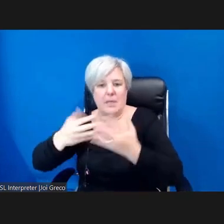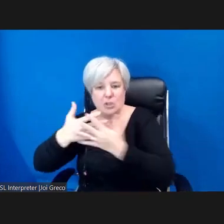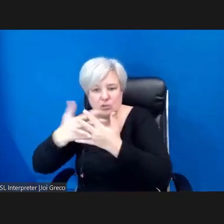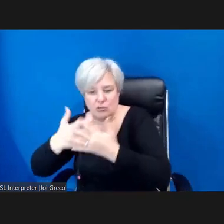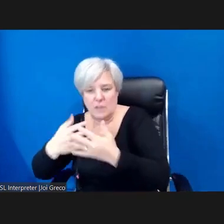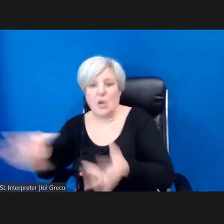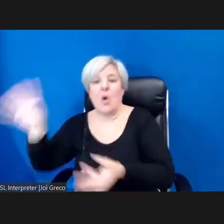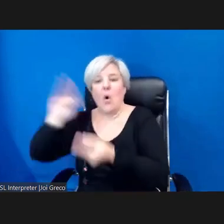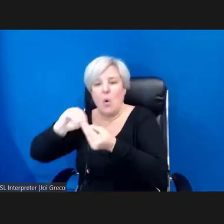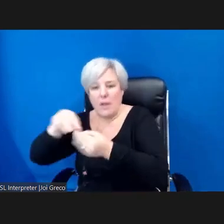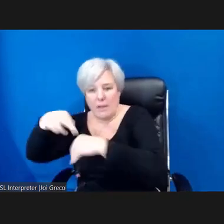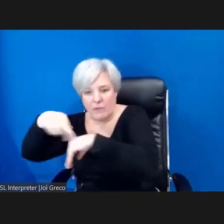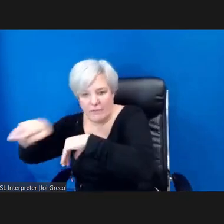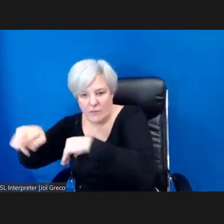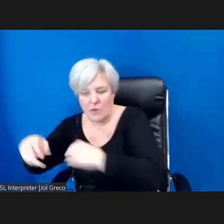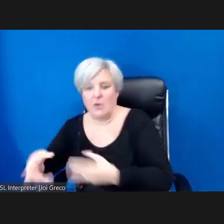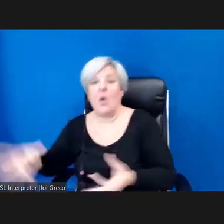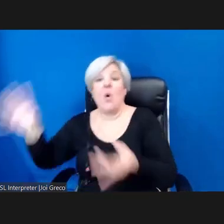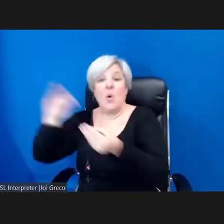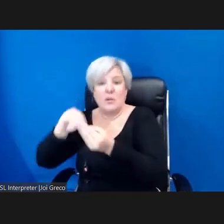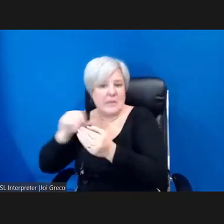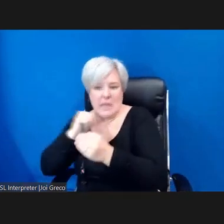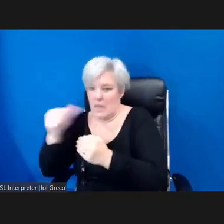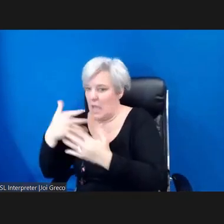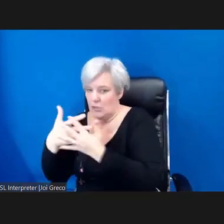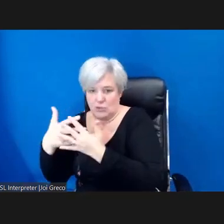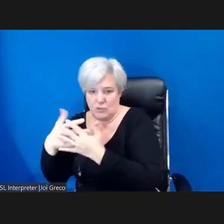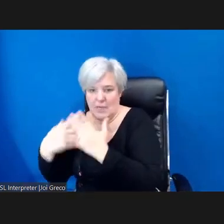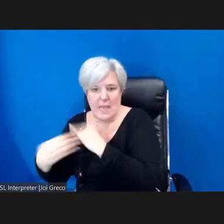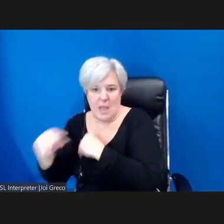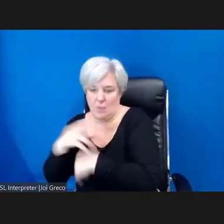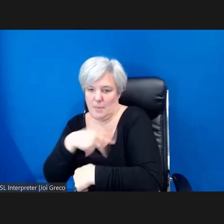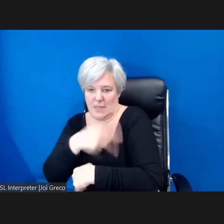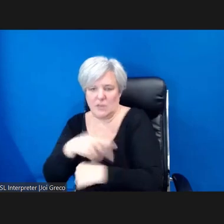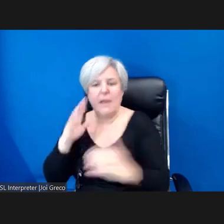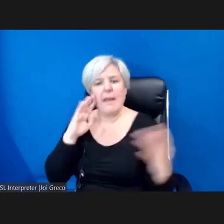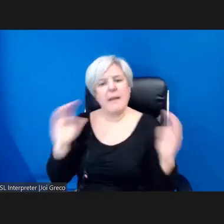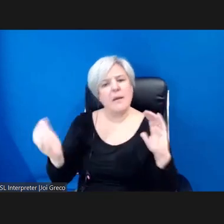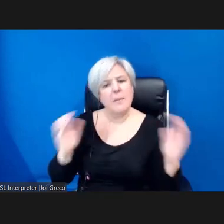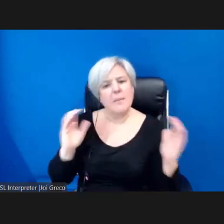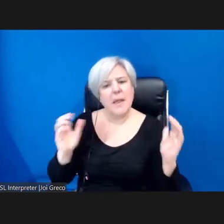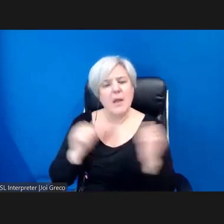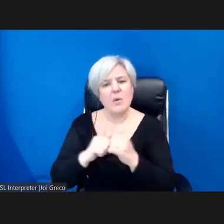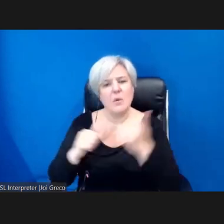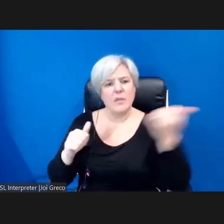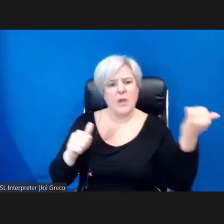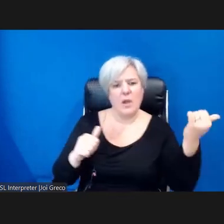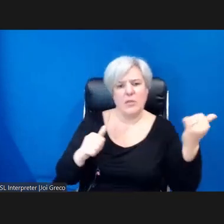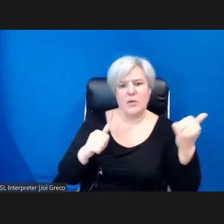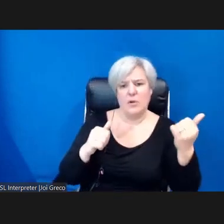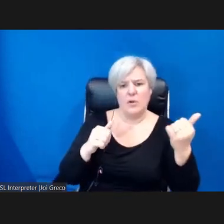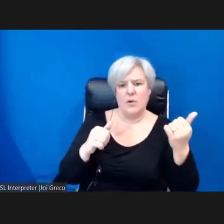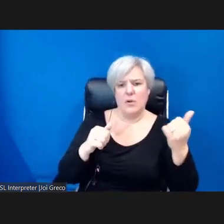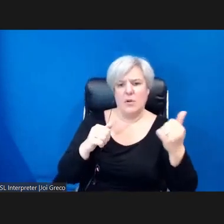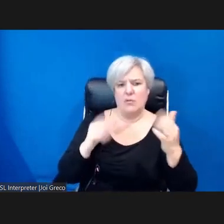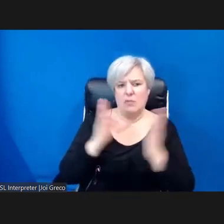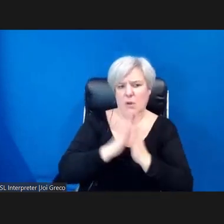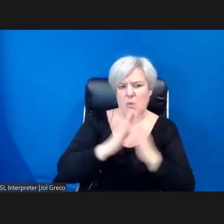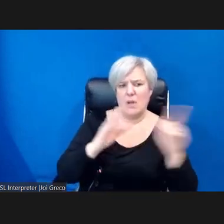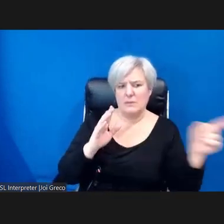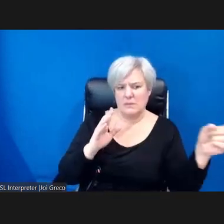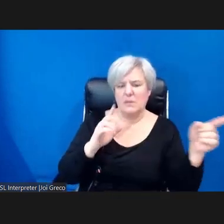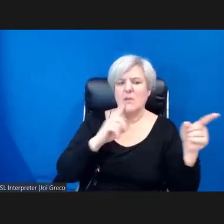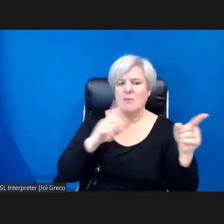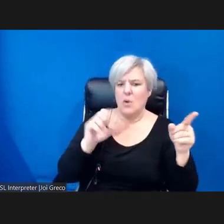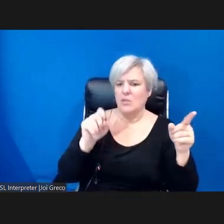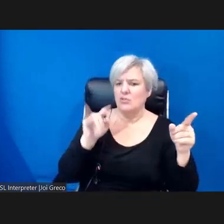referred, and total not screened as outpatients, and compare it to the data elements request they completed in strata